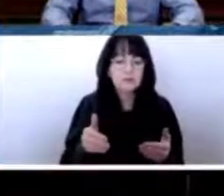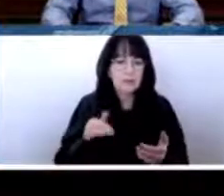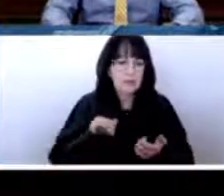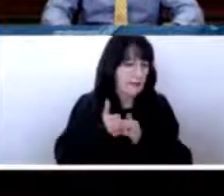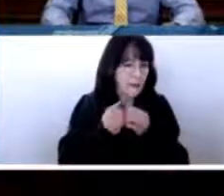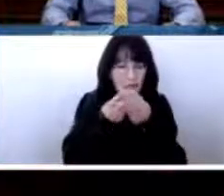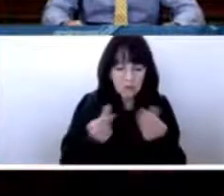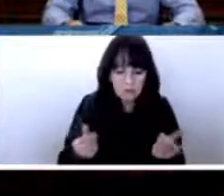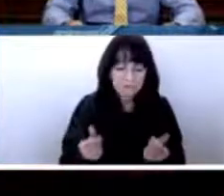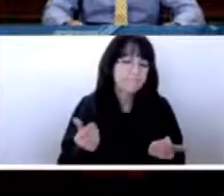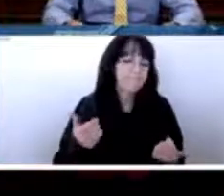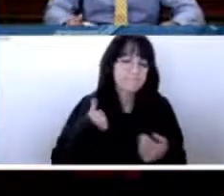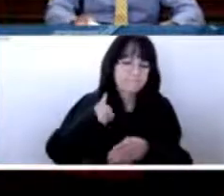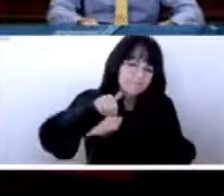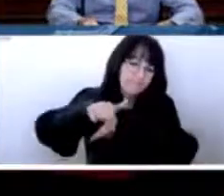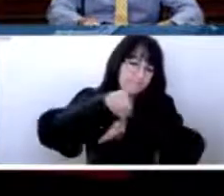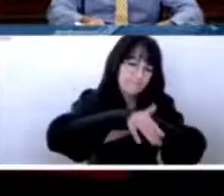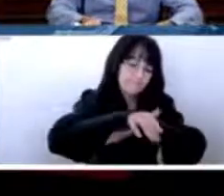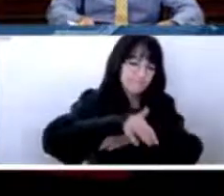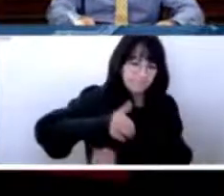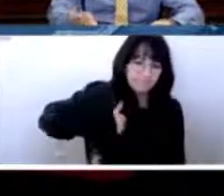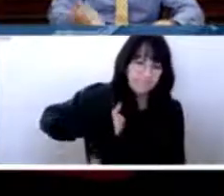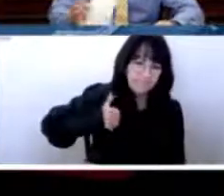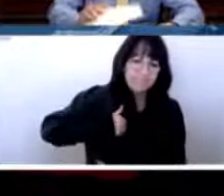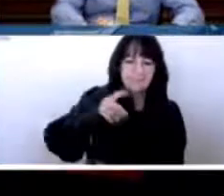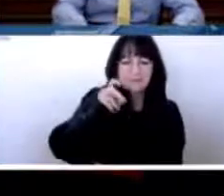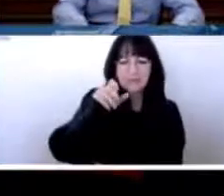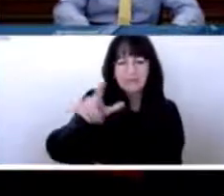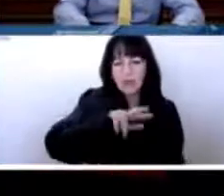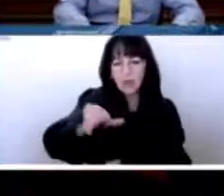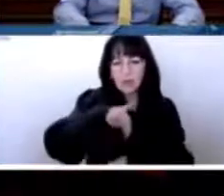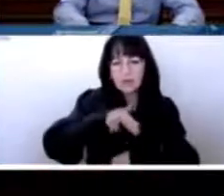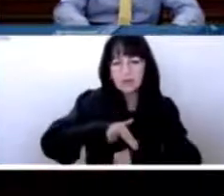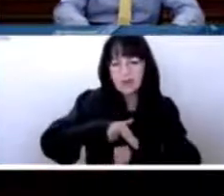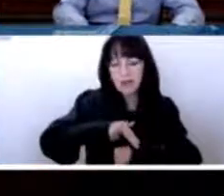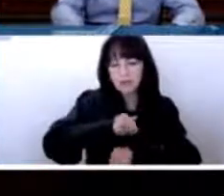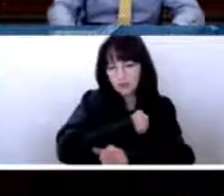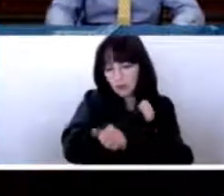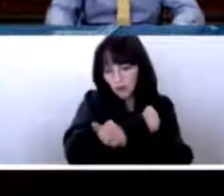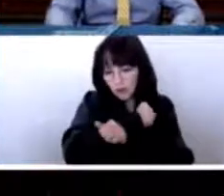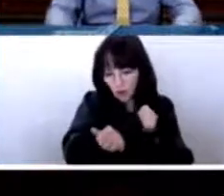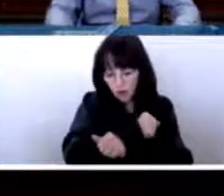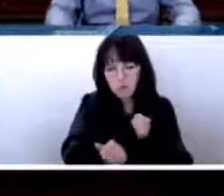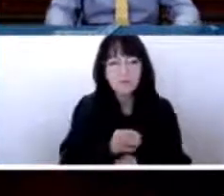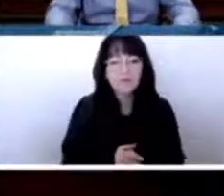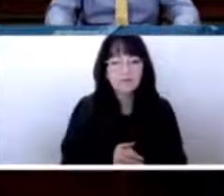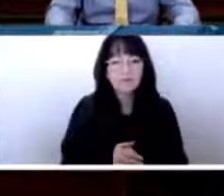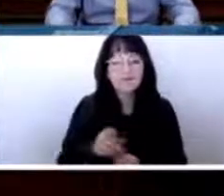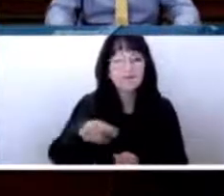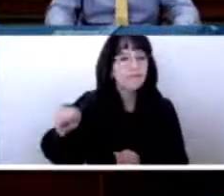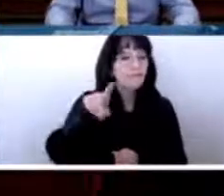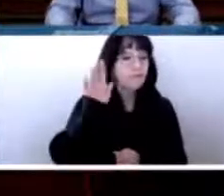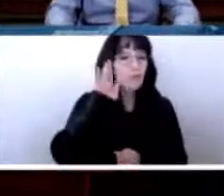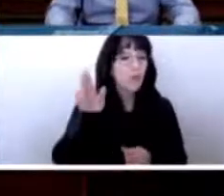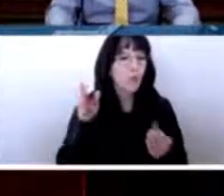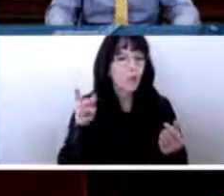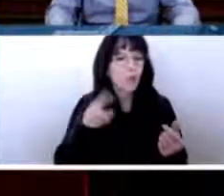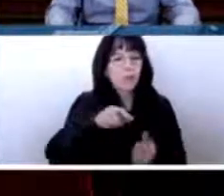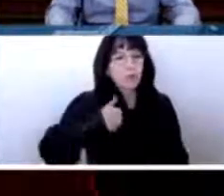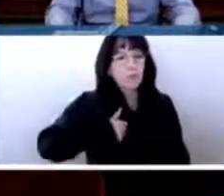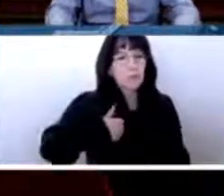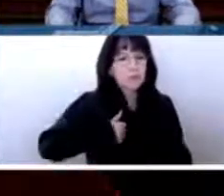get them trained up as CNAs. We'll talk about that in a minute. Let's look at the hospitalization graph from